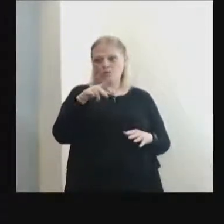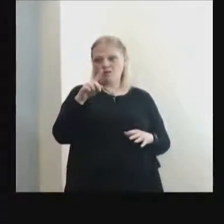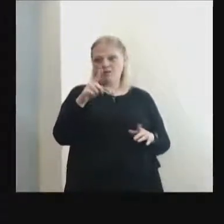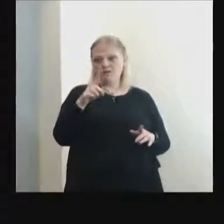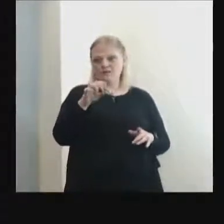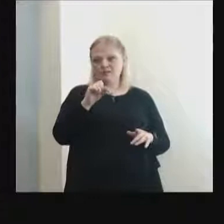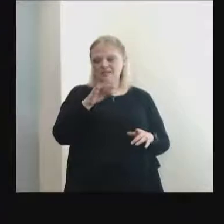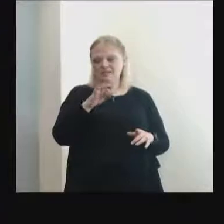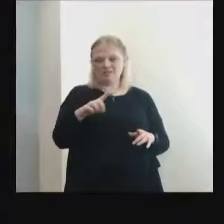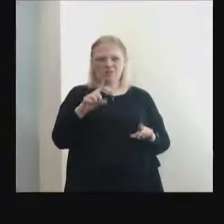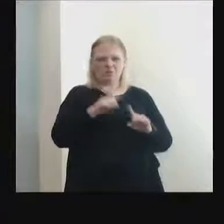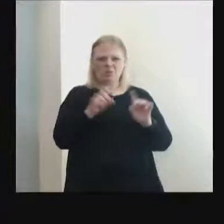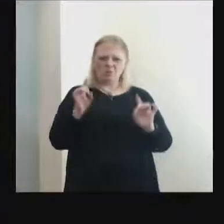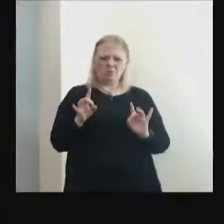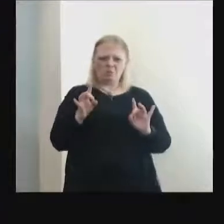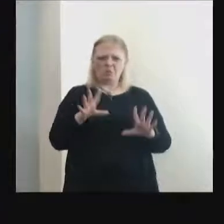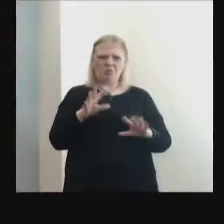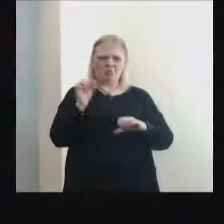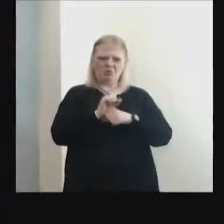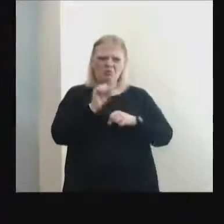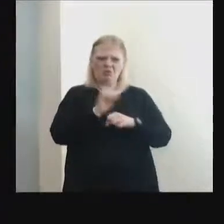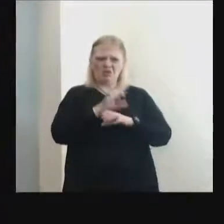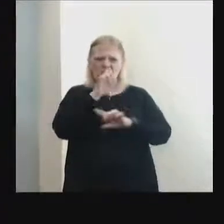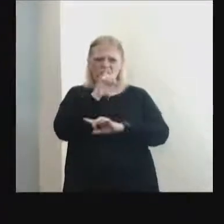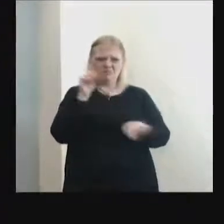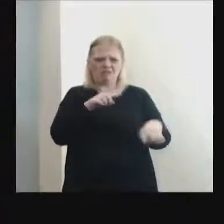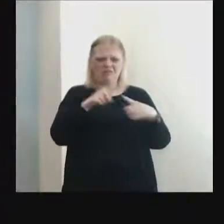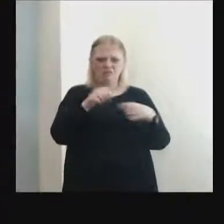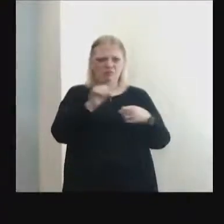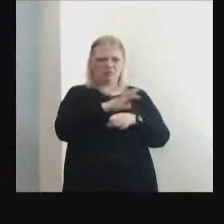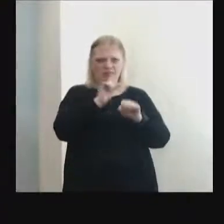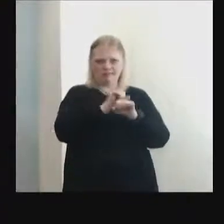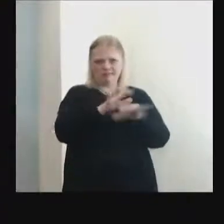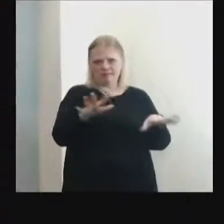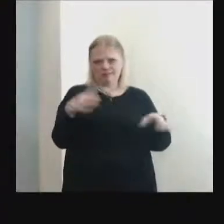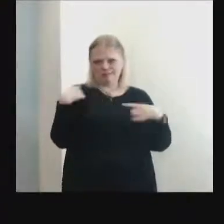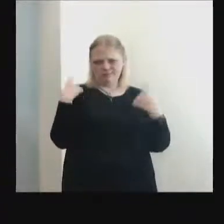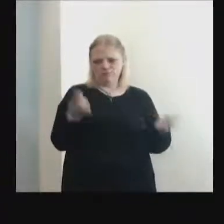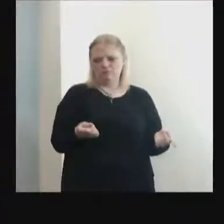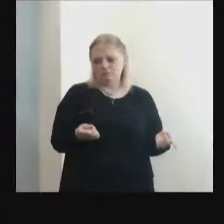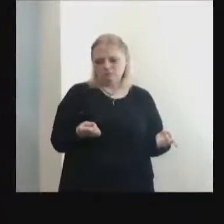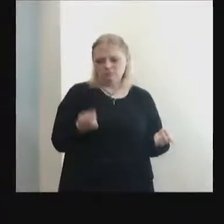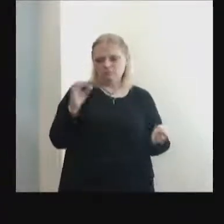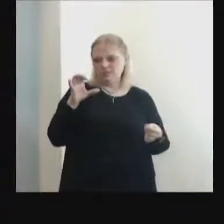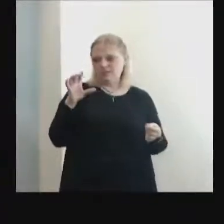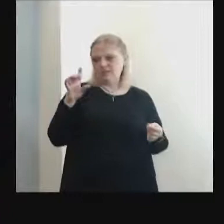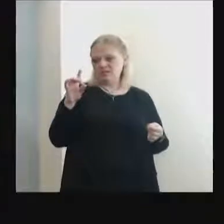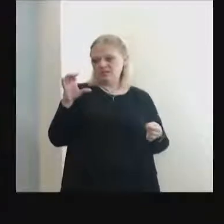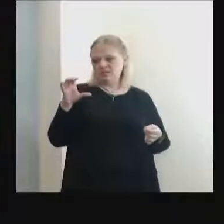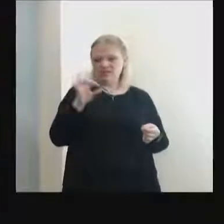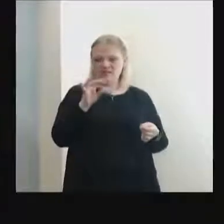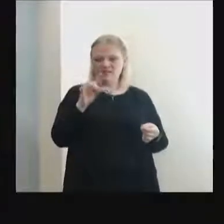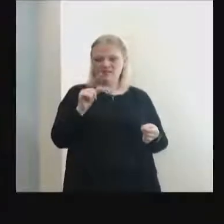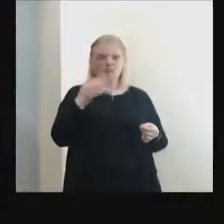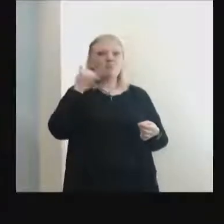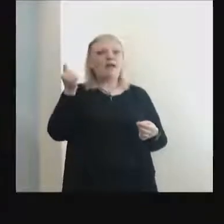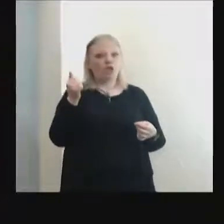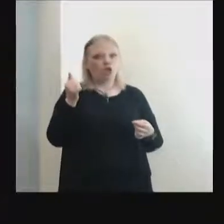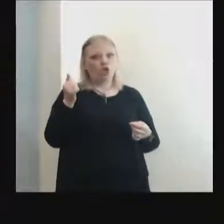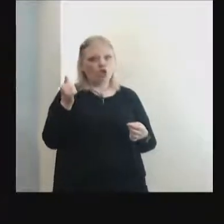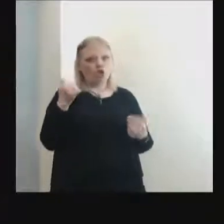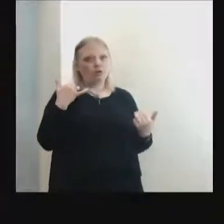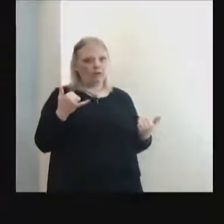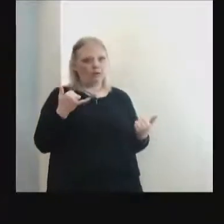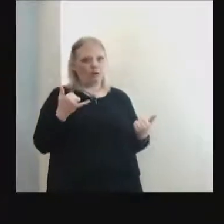about responding to the pandemic throughout the whole period. And I know the CDC and the FDA is in a much better position now than it ever